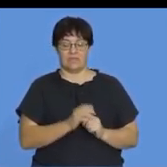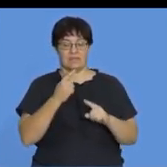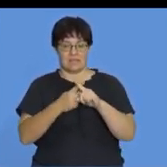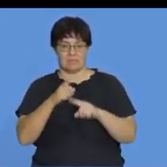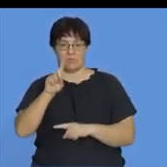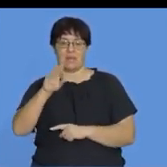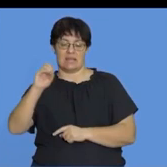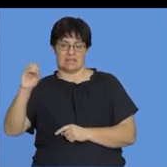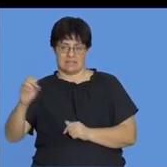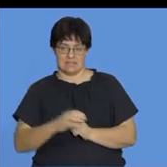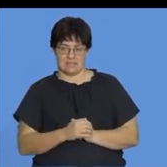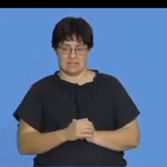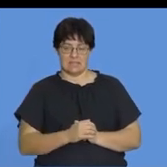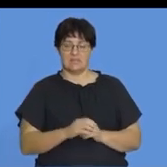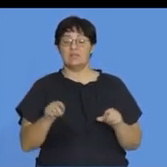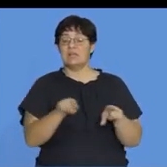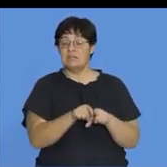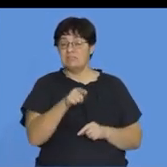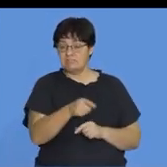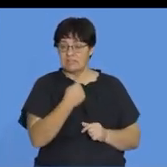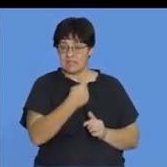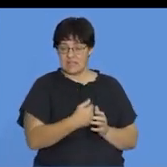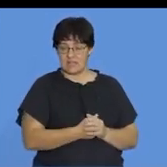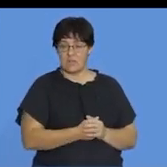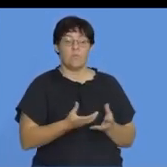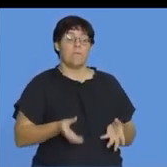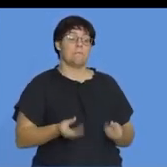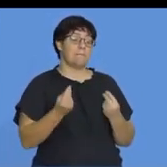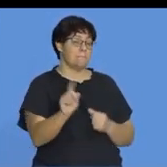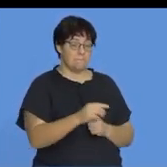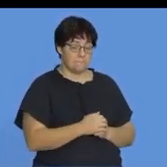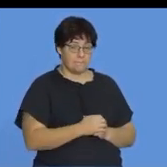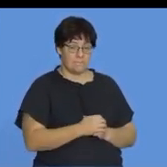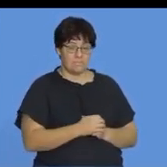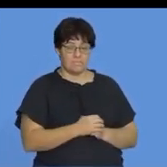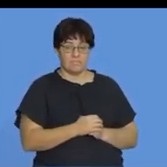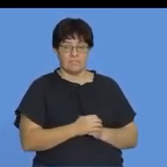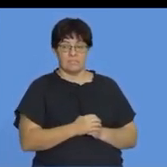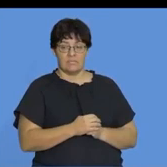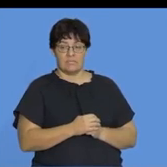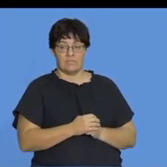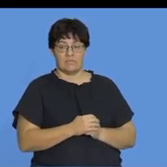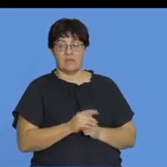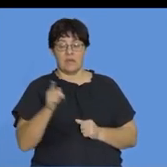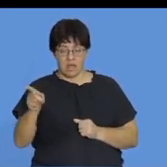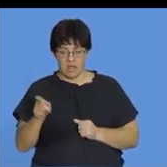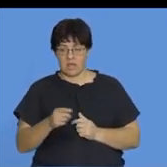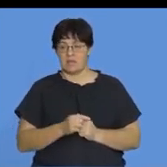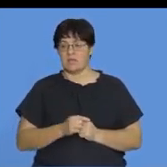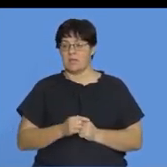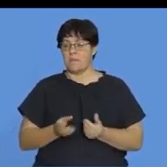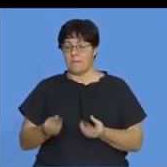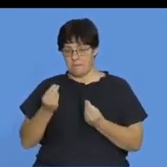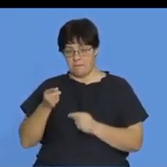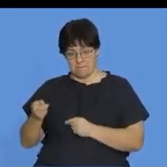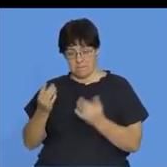okay, multiplied by 100, right? So in this case, what do we have? We have the total mass, the mass of the